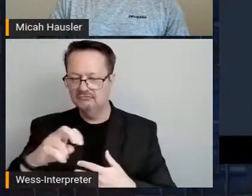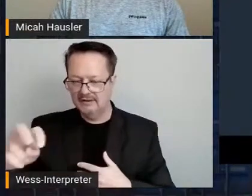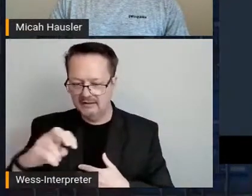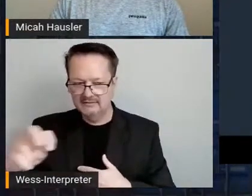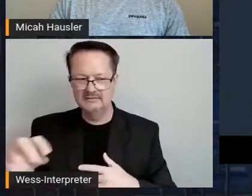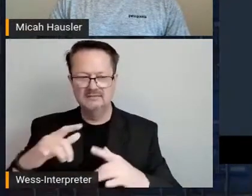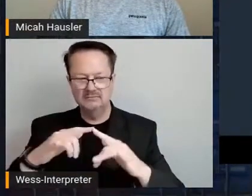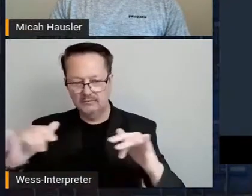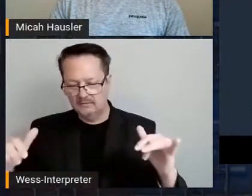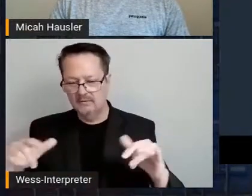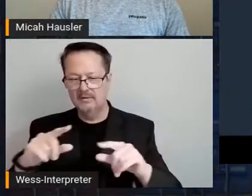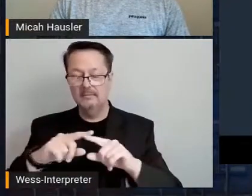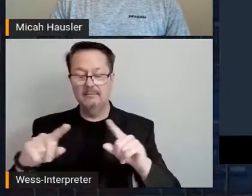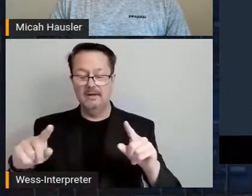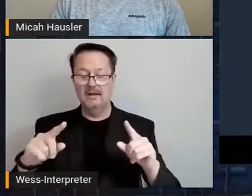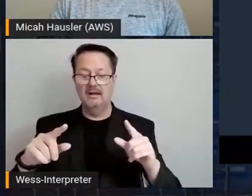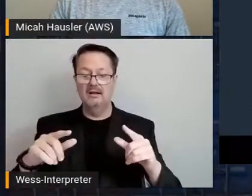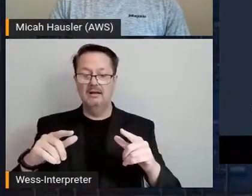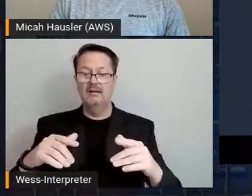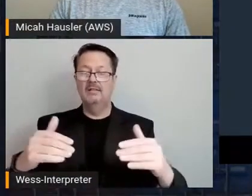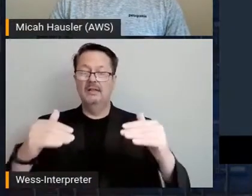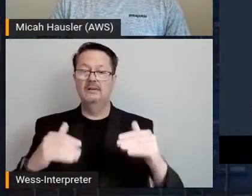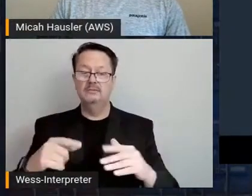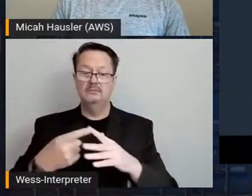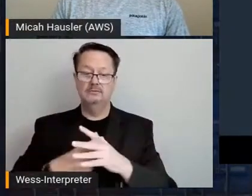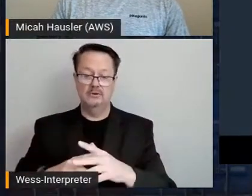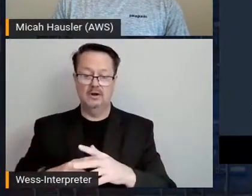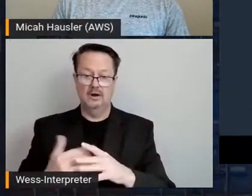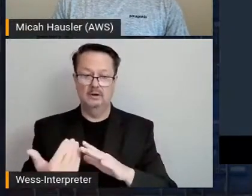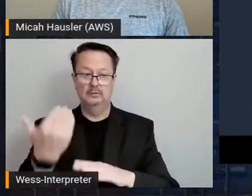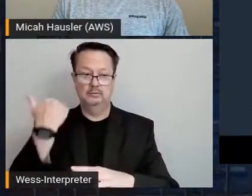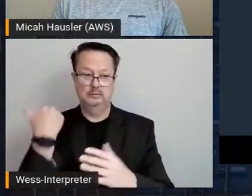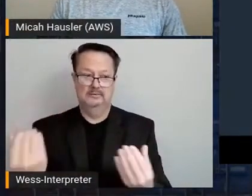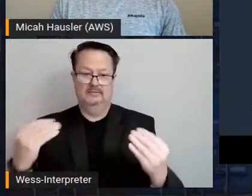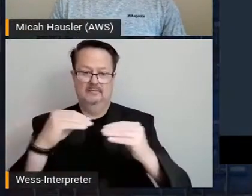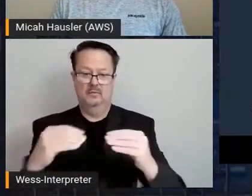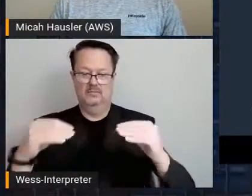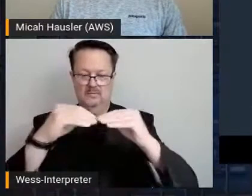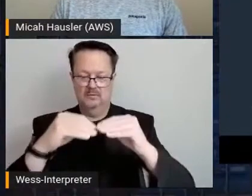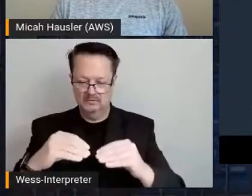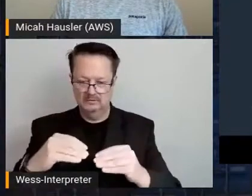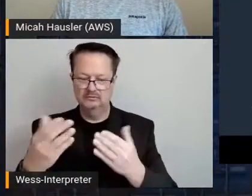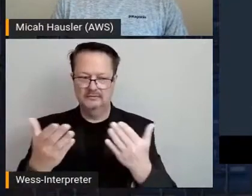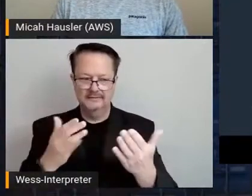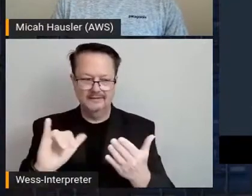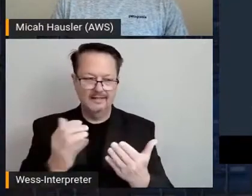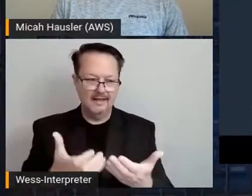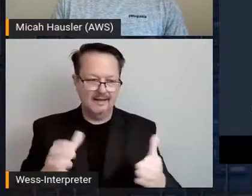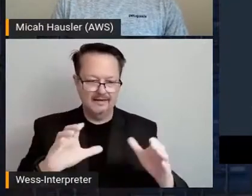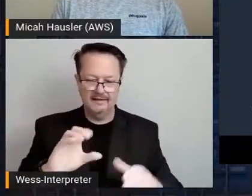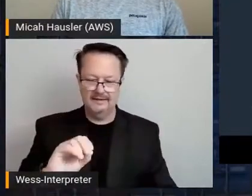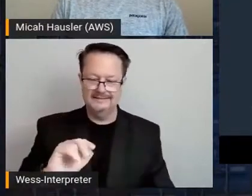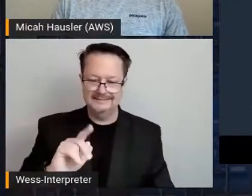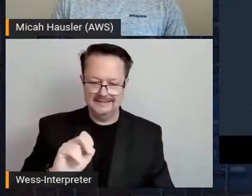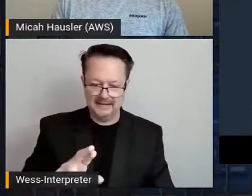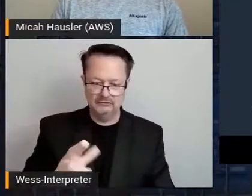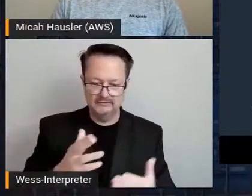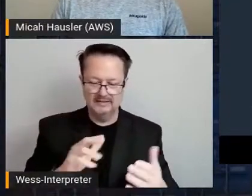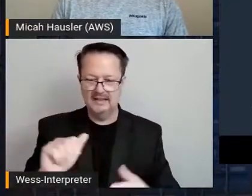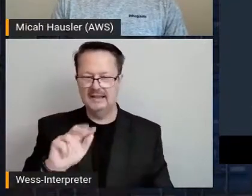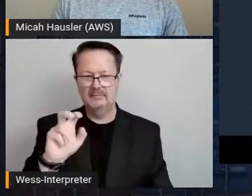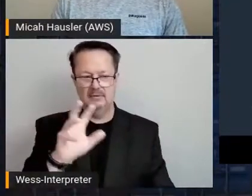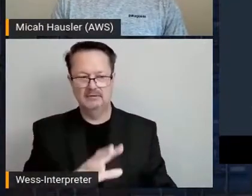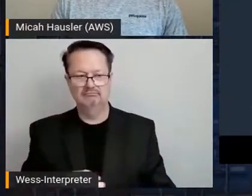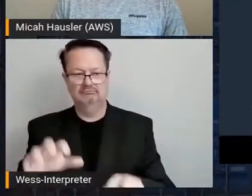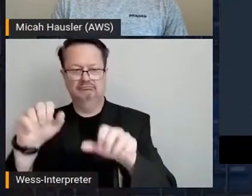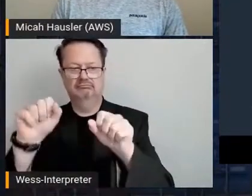you start consuming higher order services, things like container services, AWS assumes a greater share